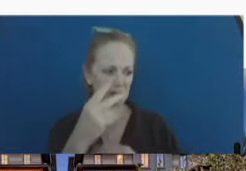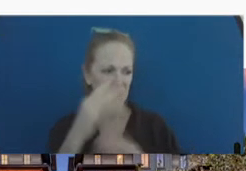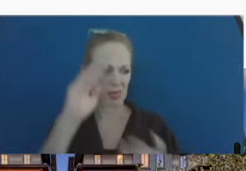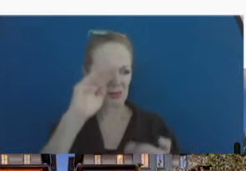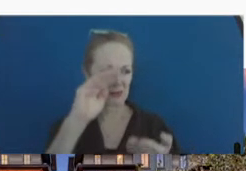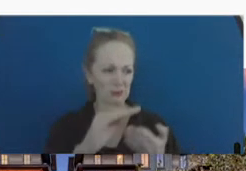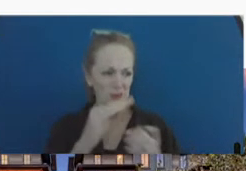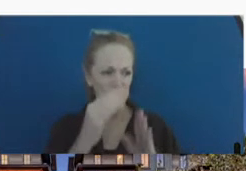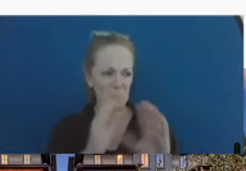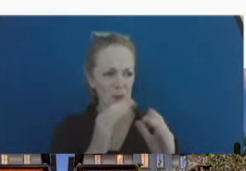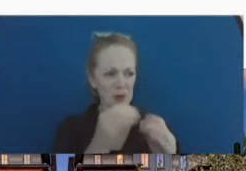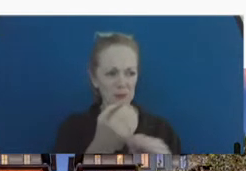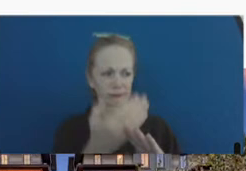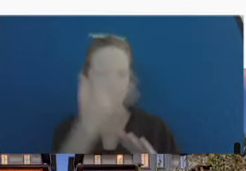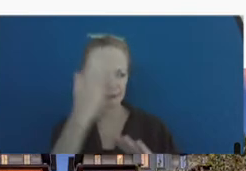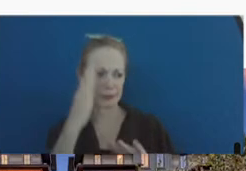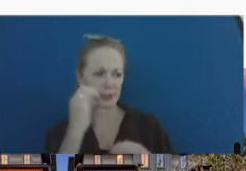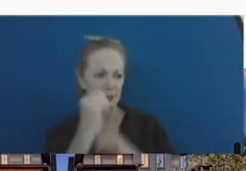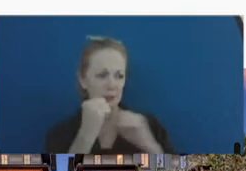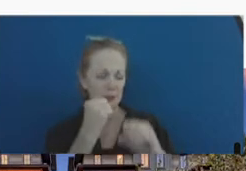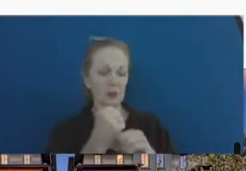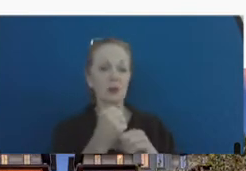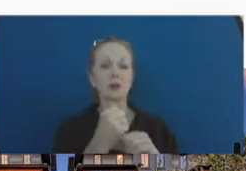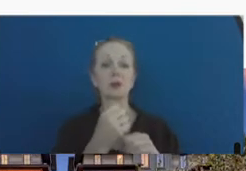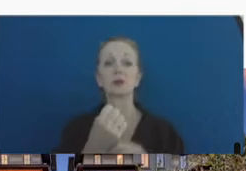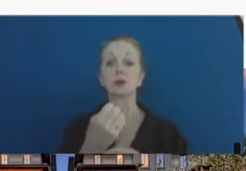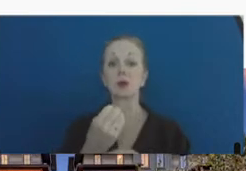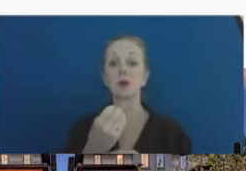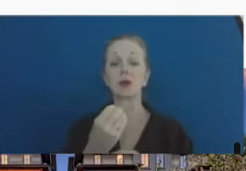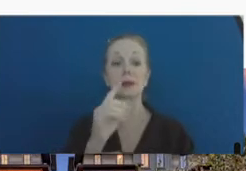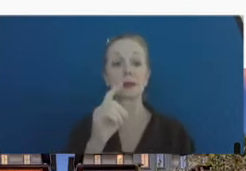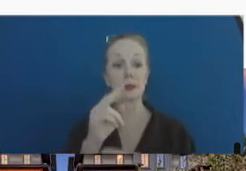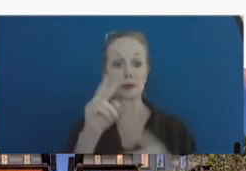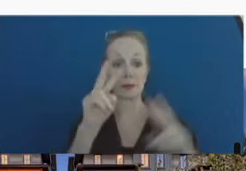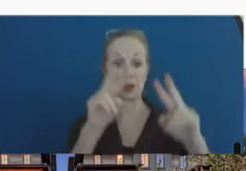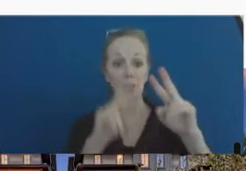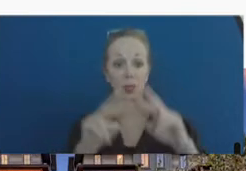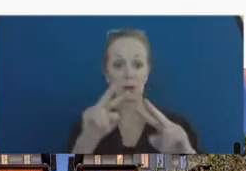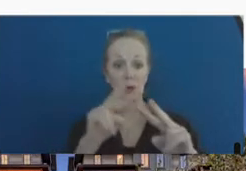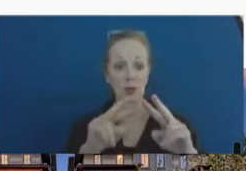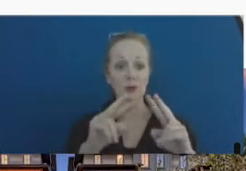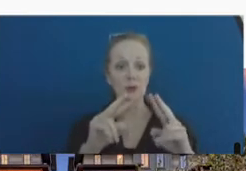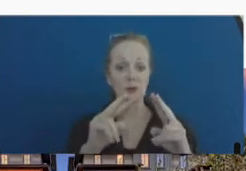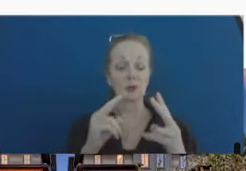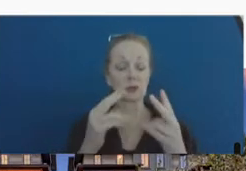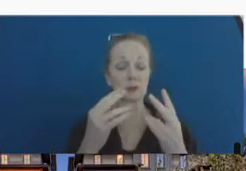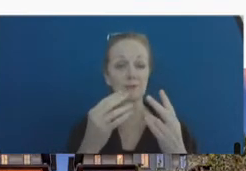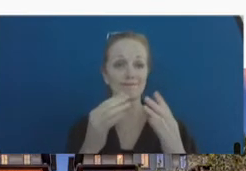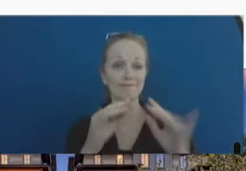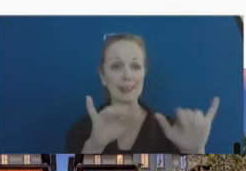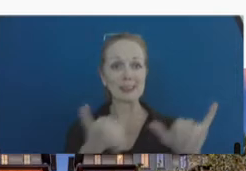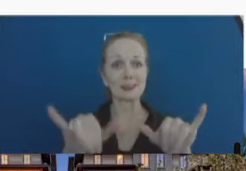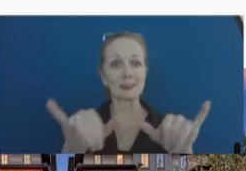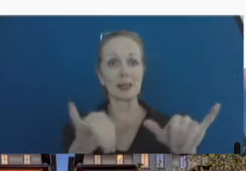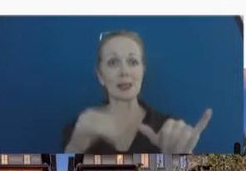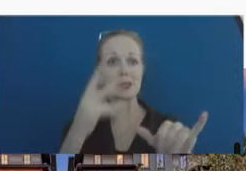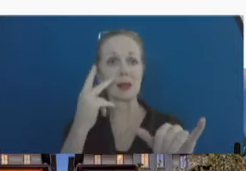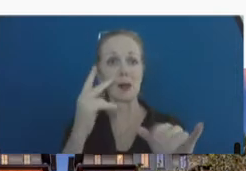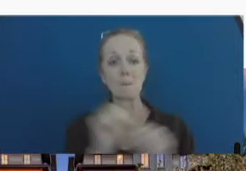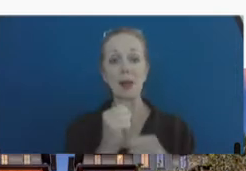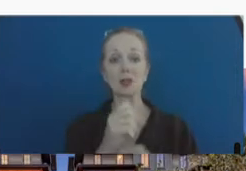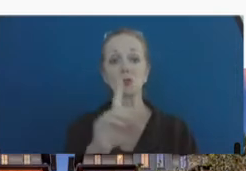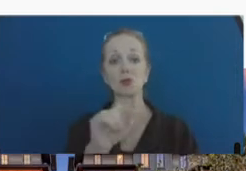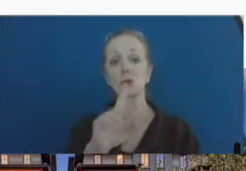had in prior years. And so we need to look at those standards to make sure that that duplexes are viable. Again, these